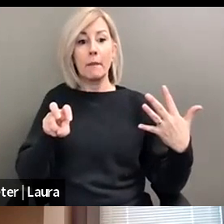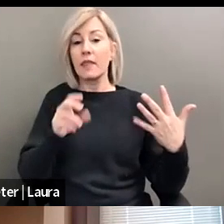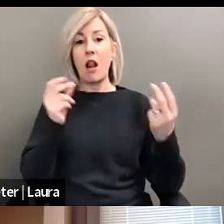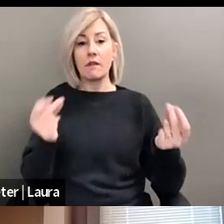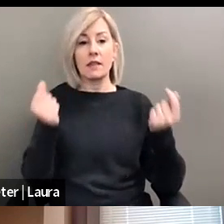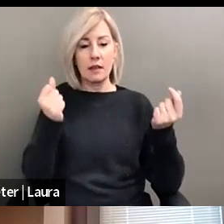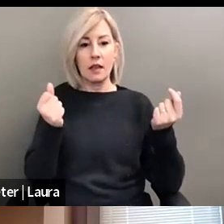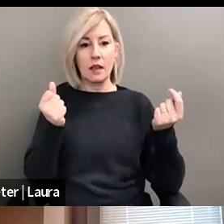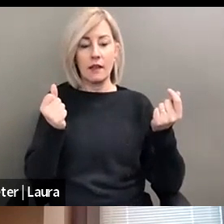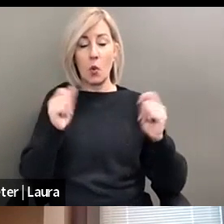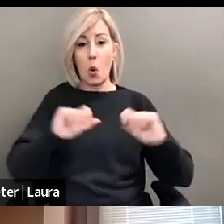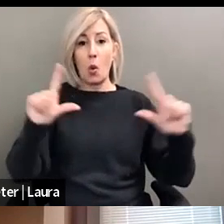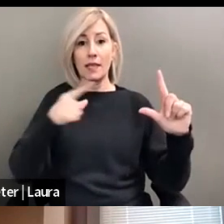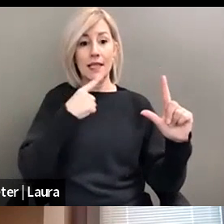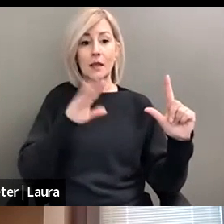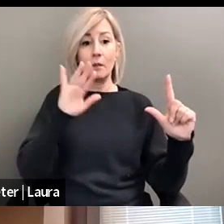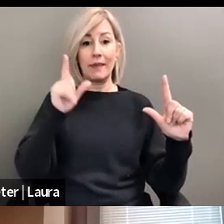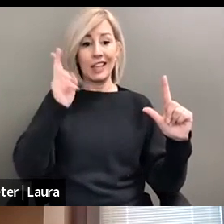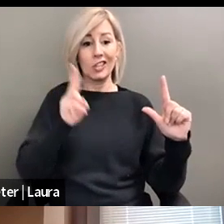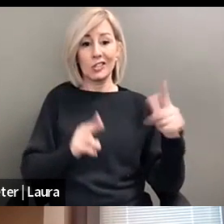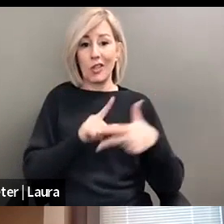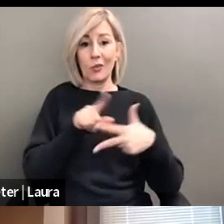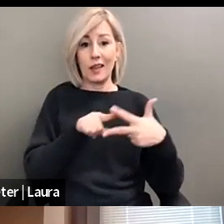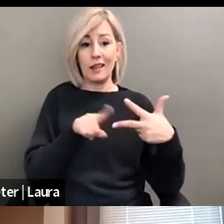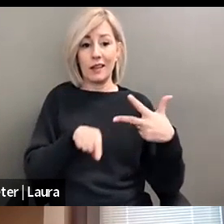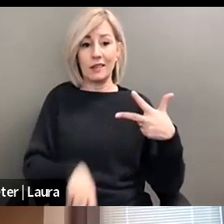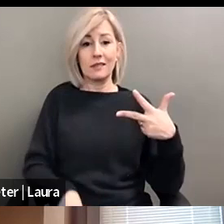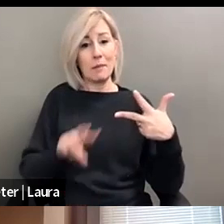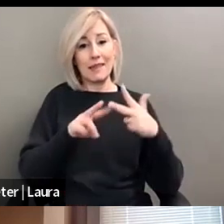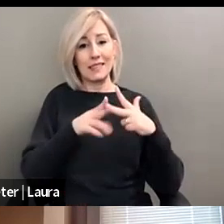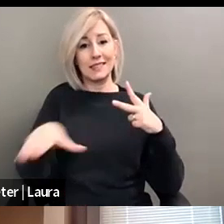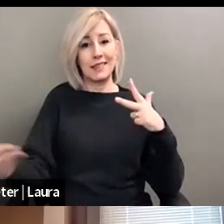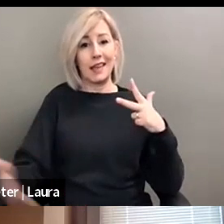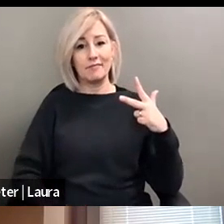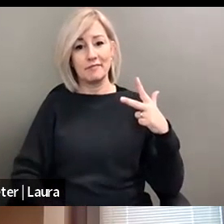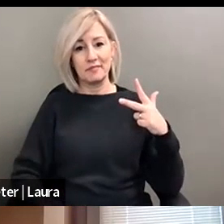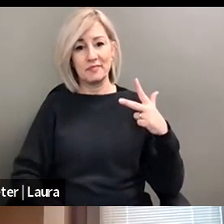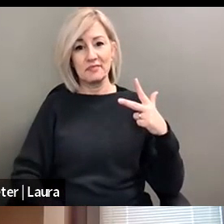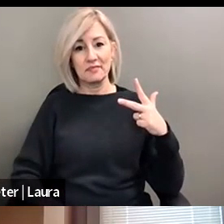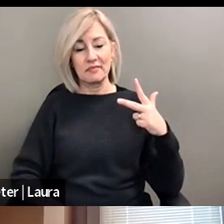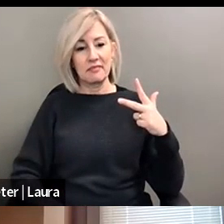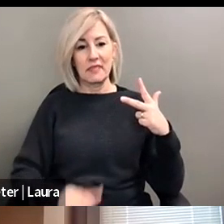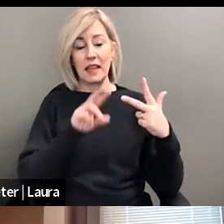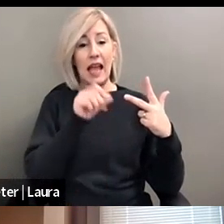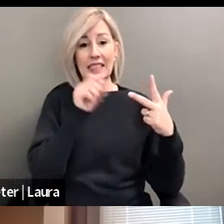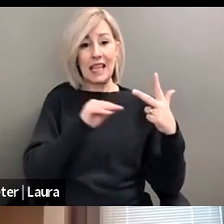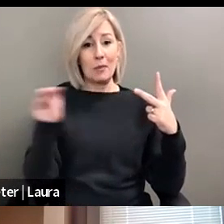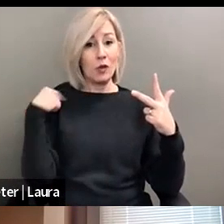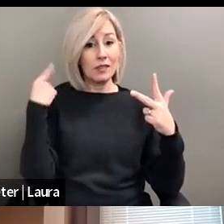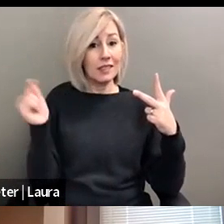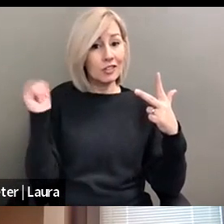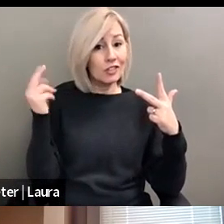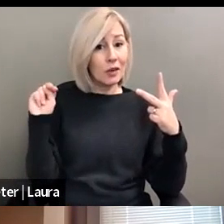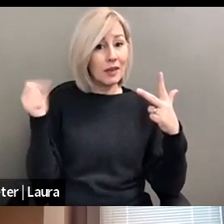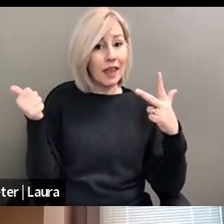if you open that up and it says bill history and there are only 3 lines, the bill is dead. I mean, it's, you know, it hasn't moved since January